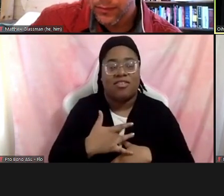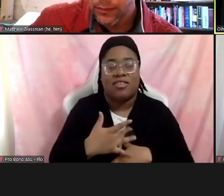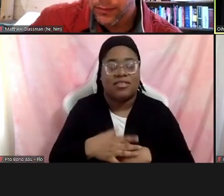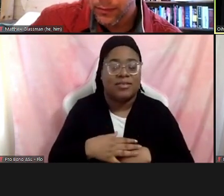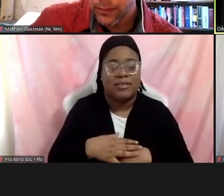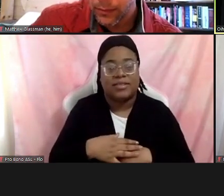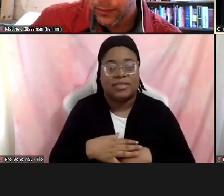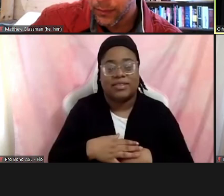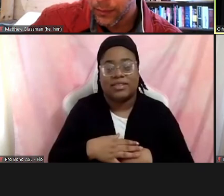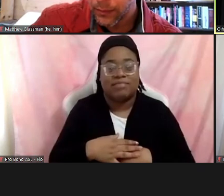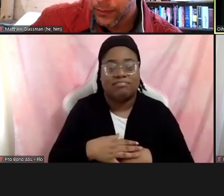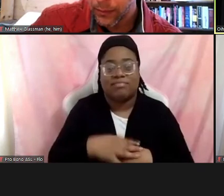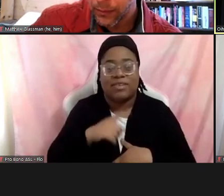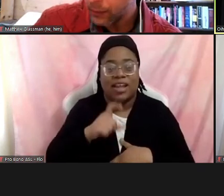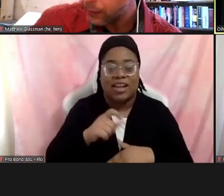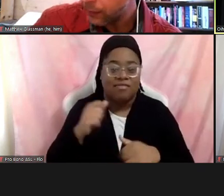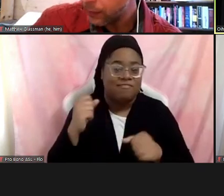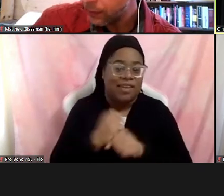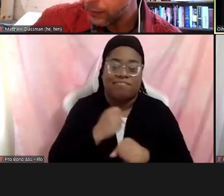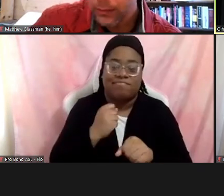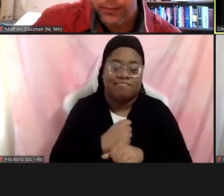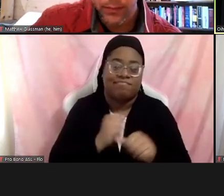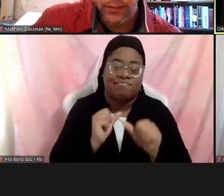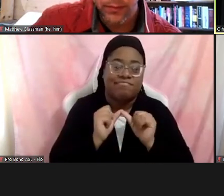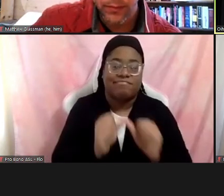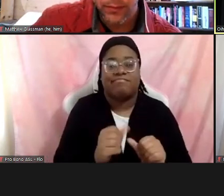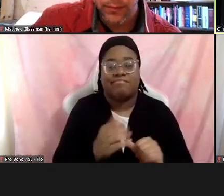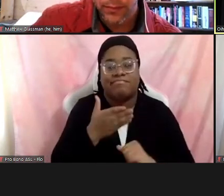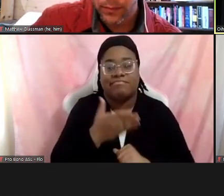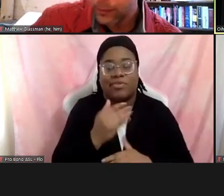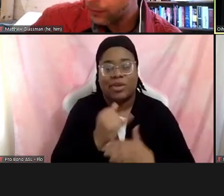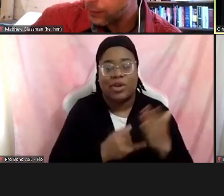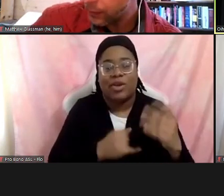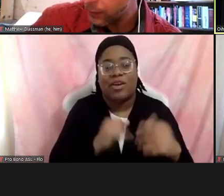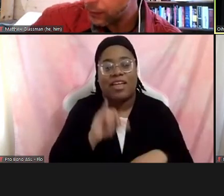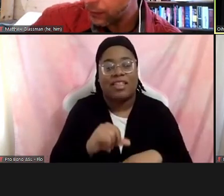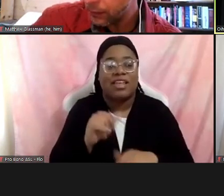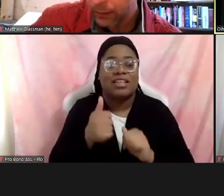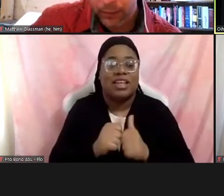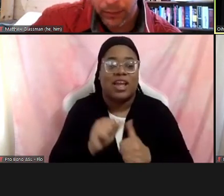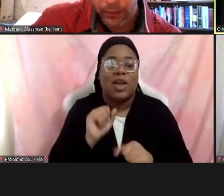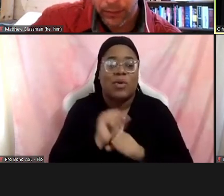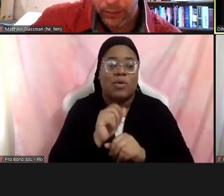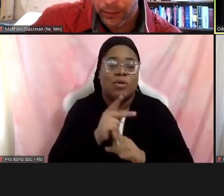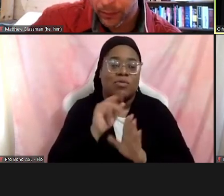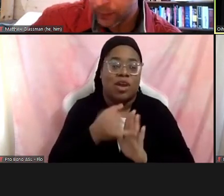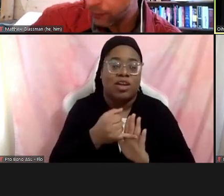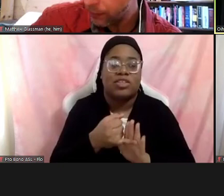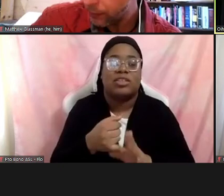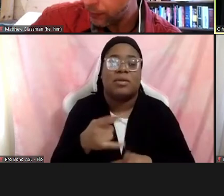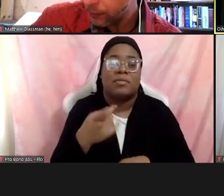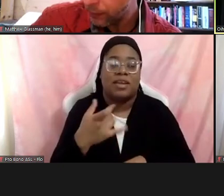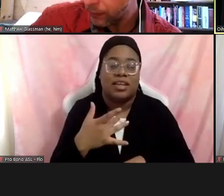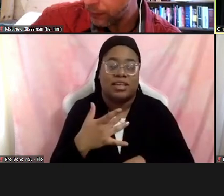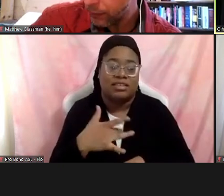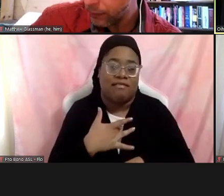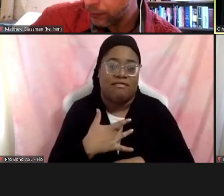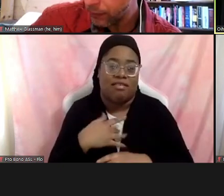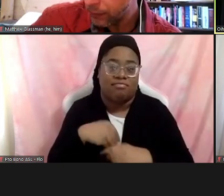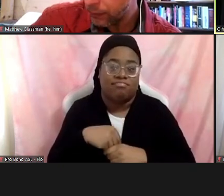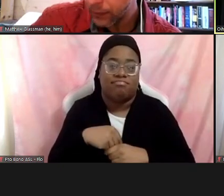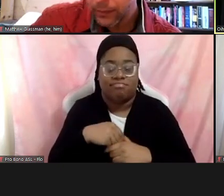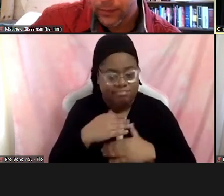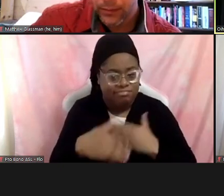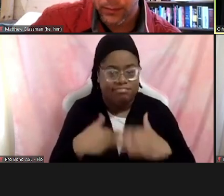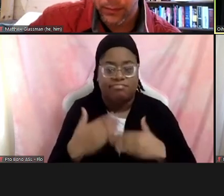that it says that I need to fight. And that's why I started working on that project, because I have the feeling that I need to fight. And